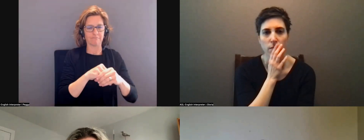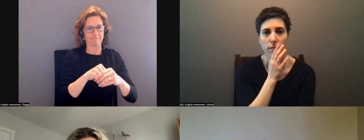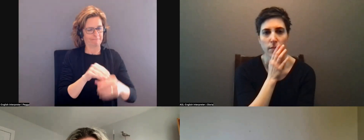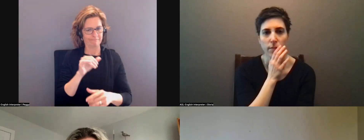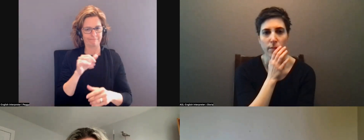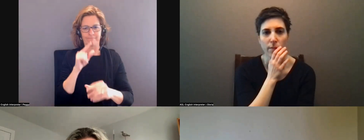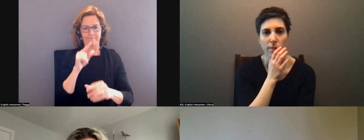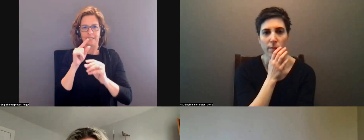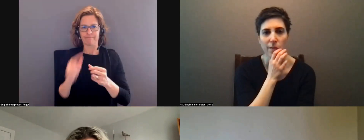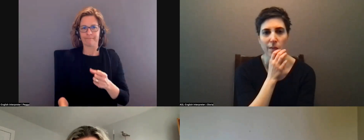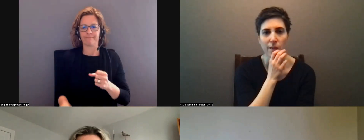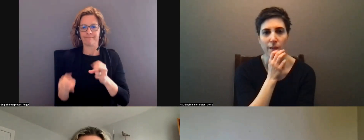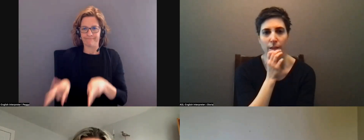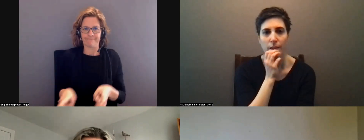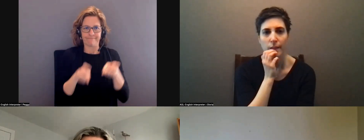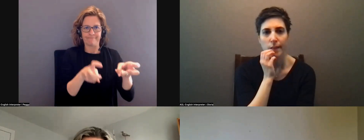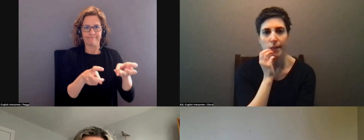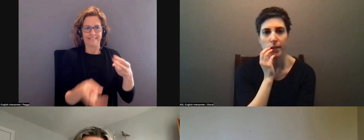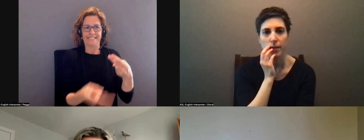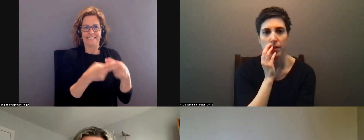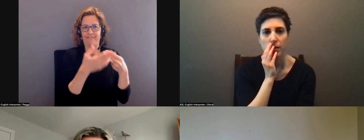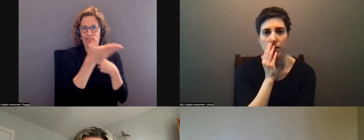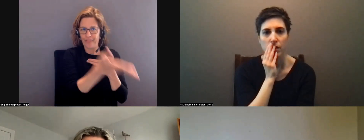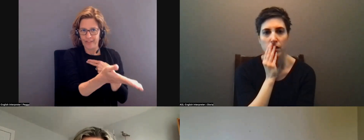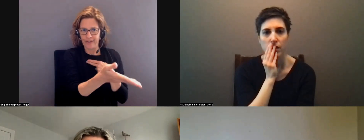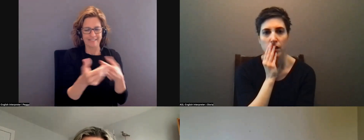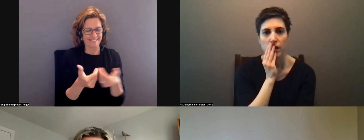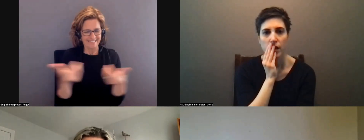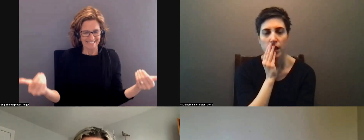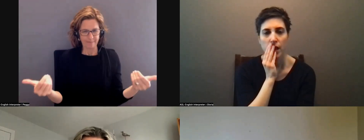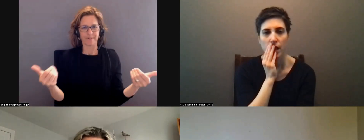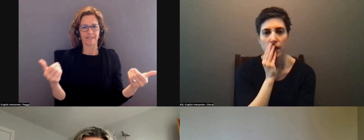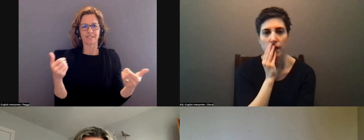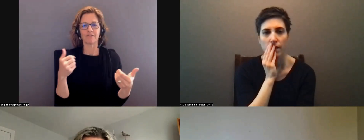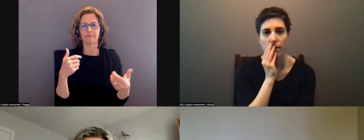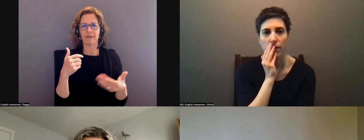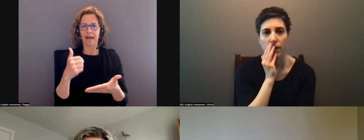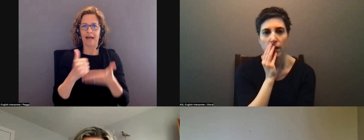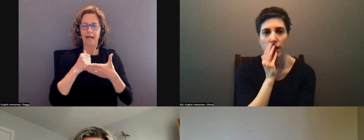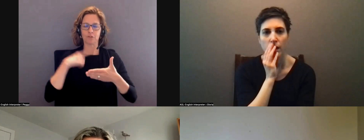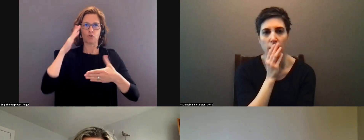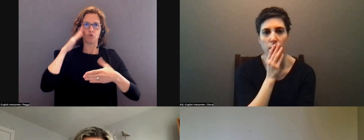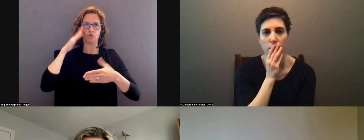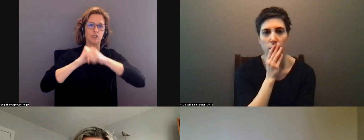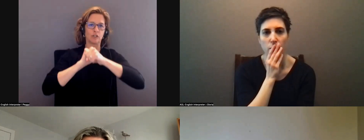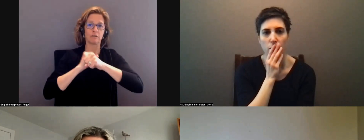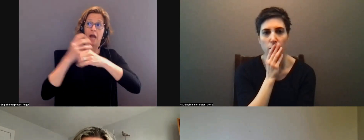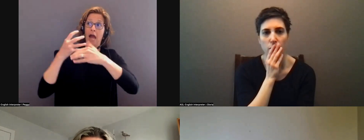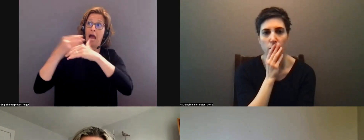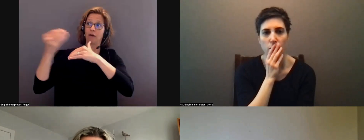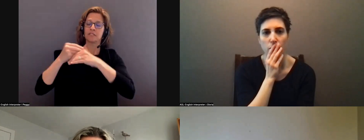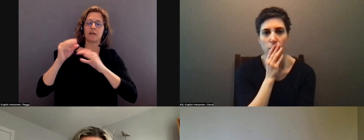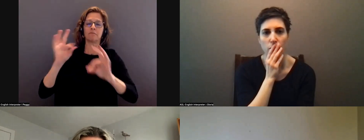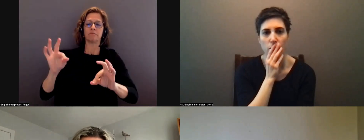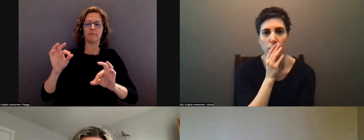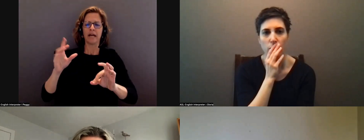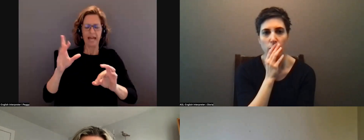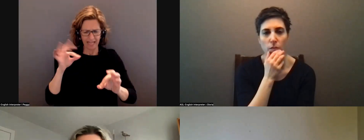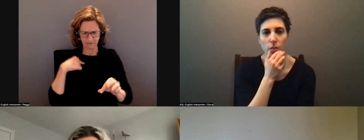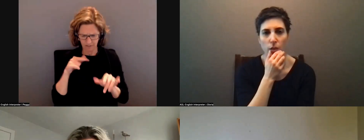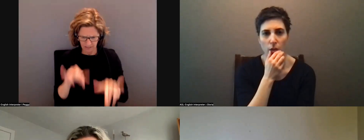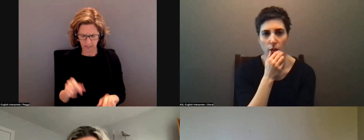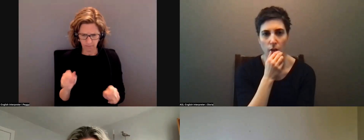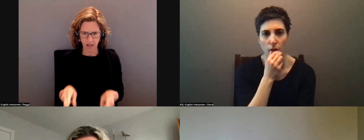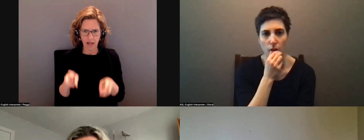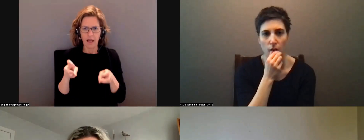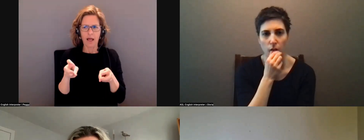organization, it's in a different set of shared drives. And so it just makes it very clear for people who might potentially see